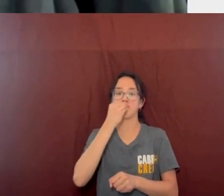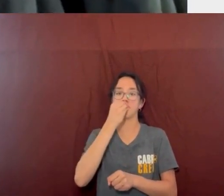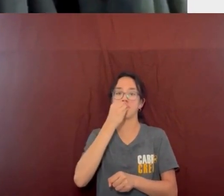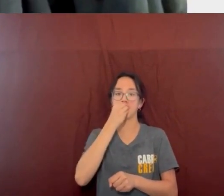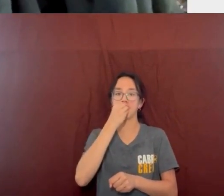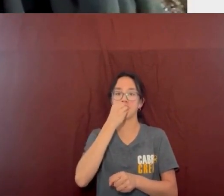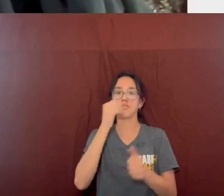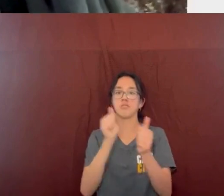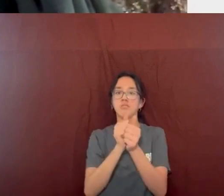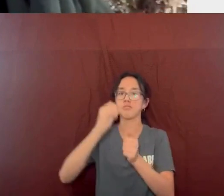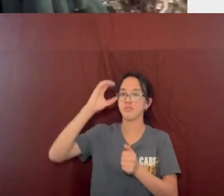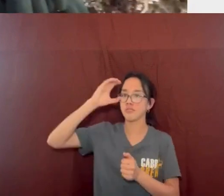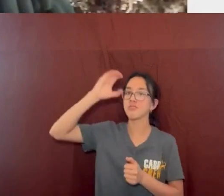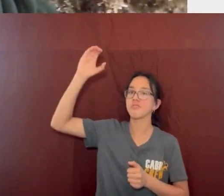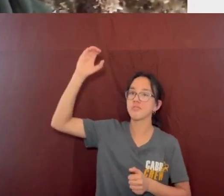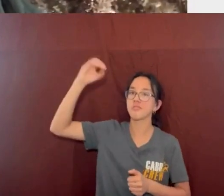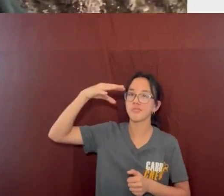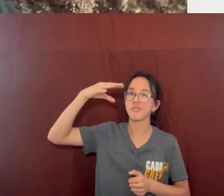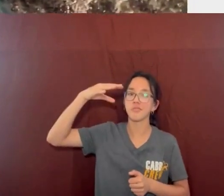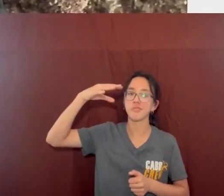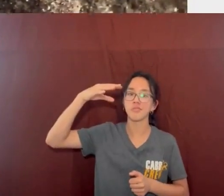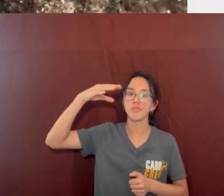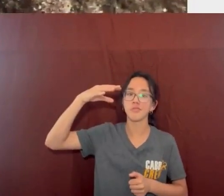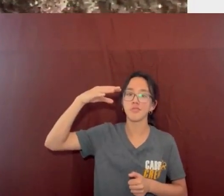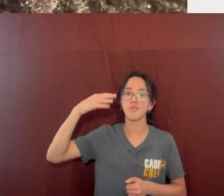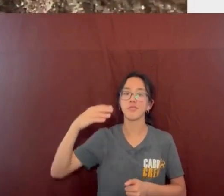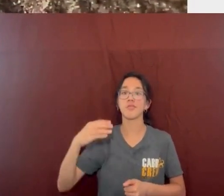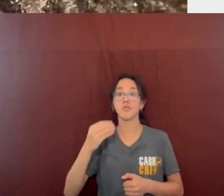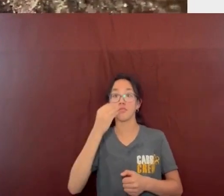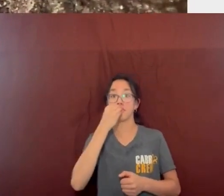food with the sun.